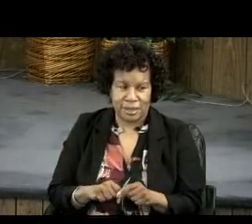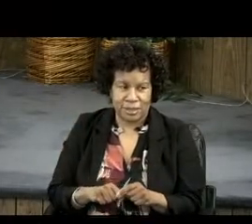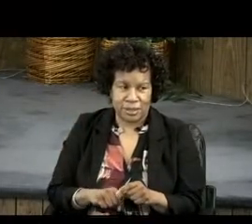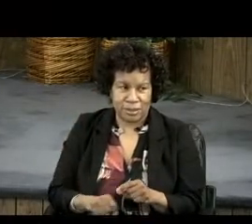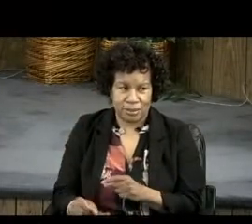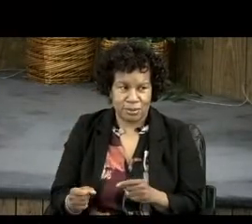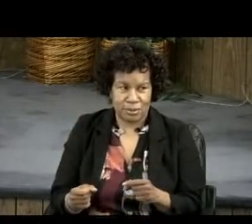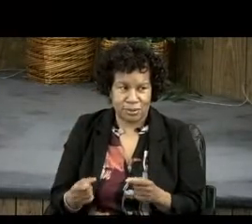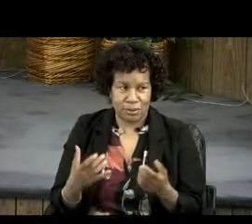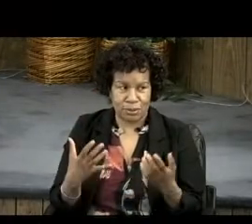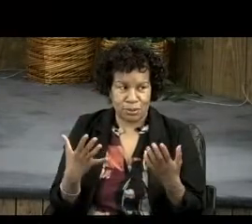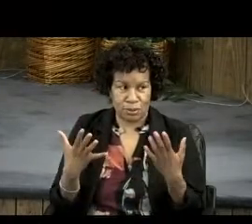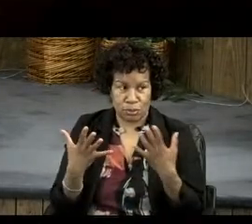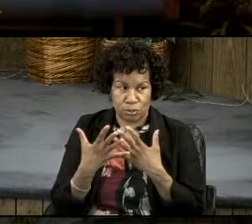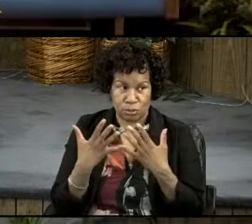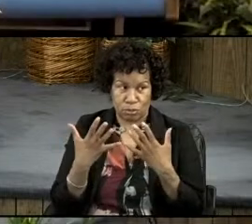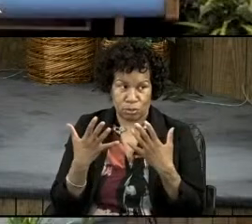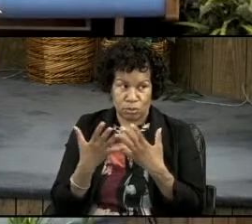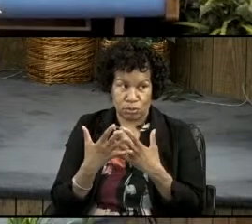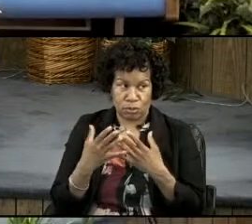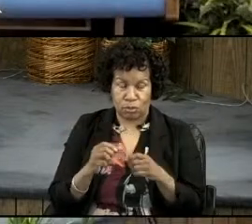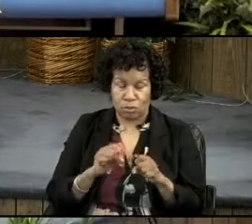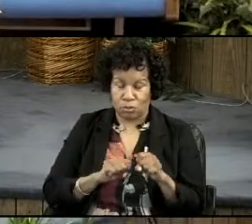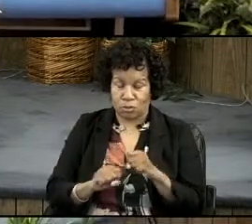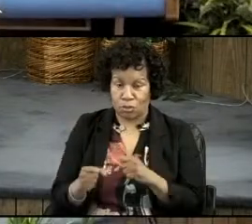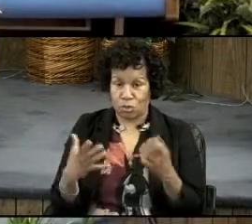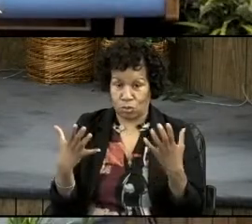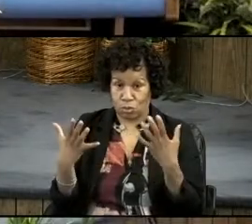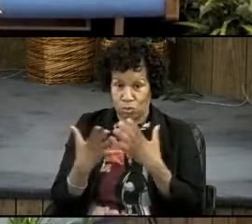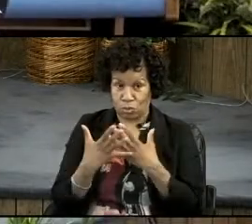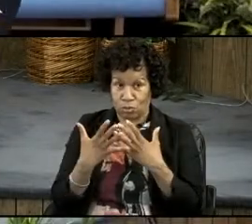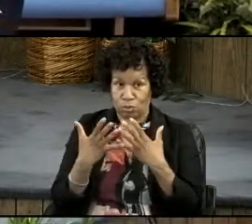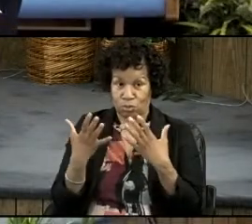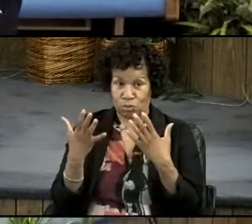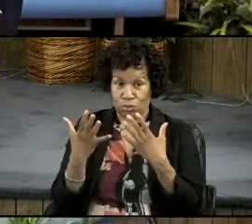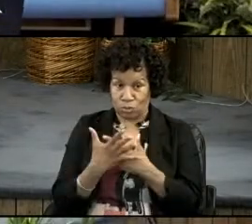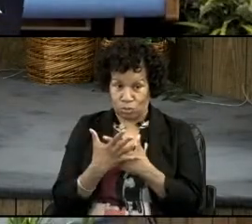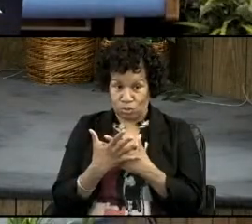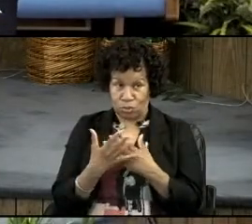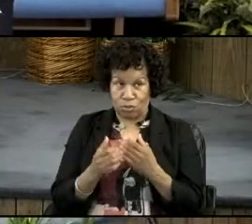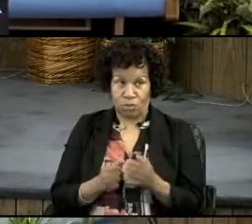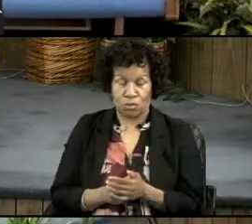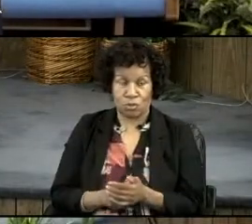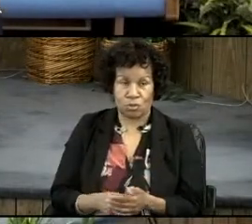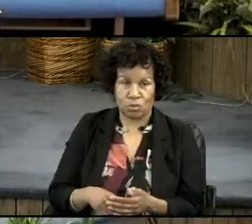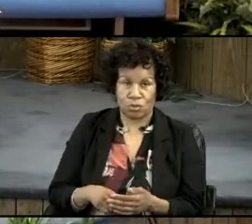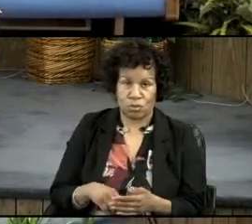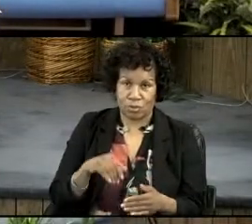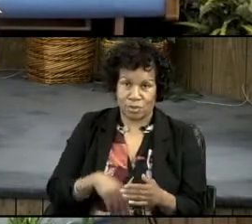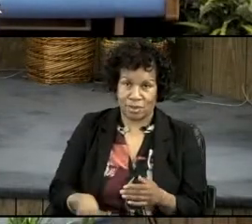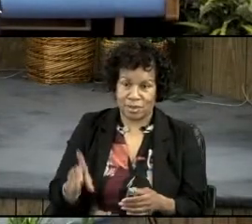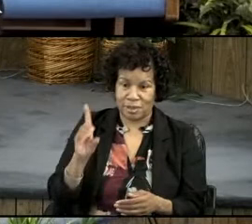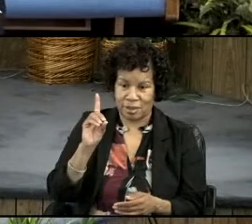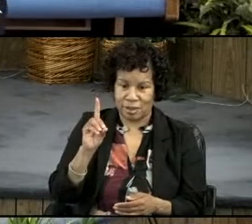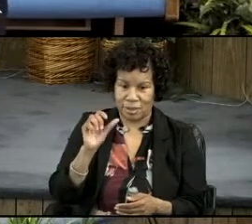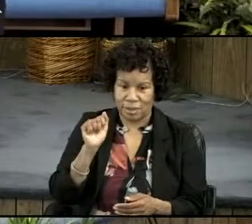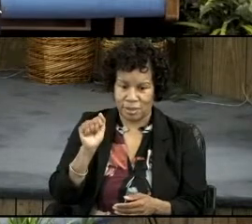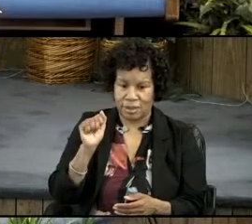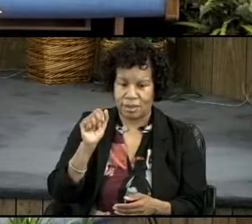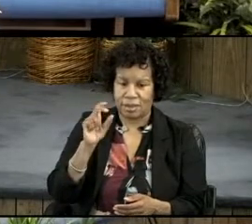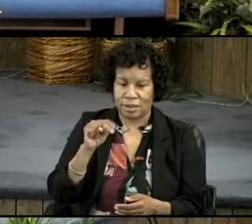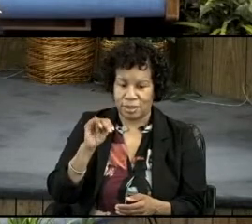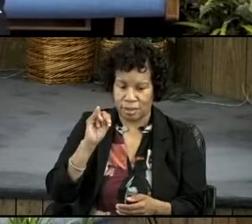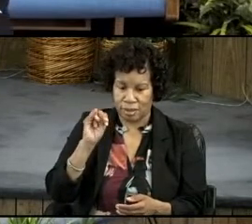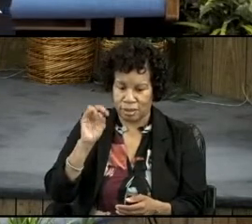afraid. When the Bible speaks of being sore afraid, you go back to the book of Daniel when Belshazzar had